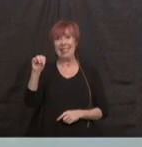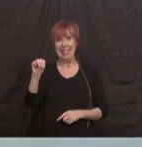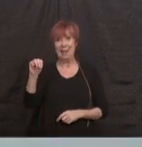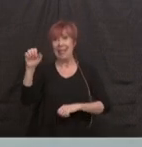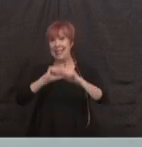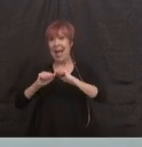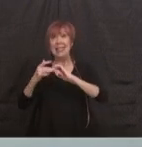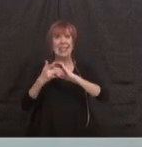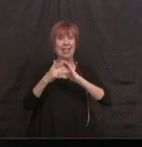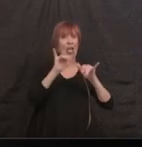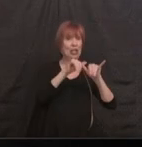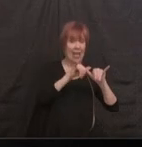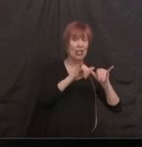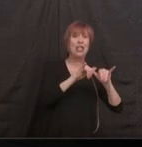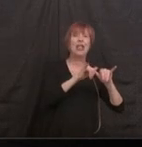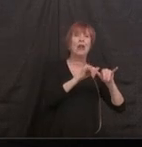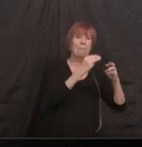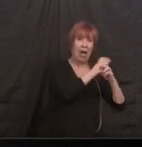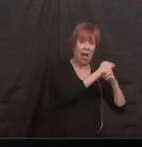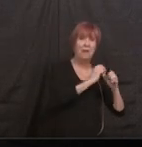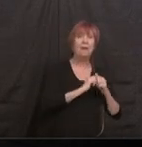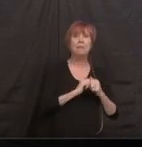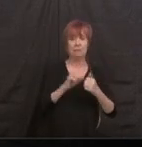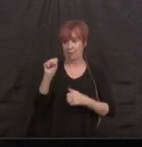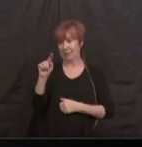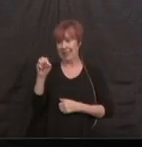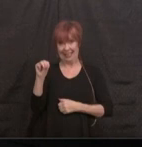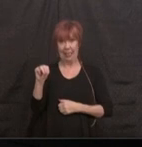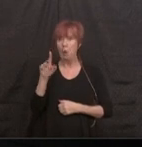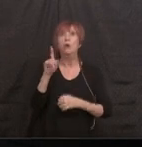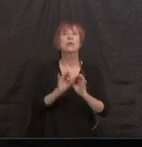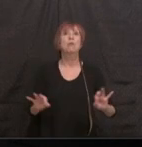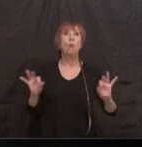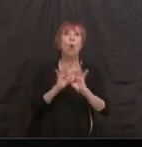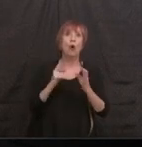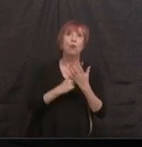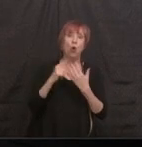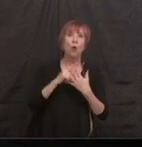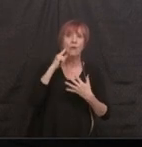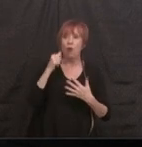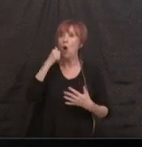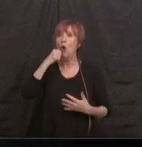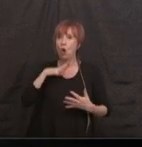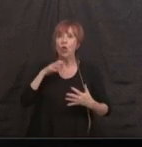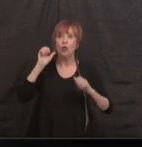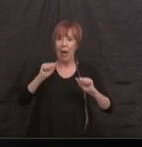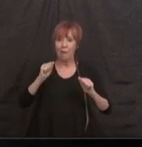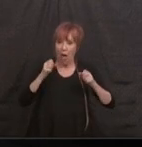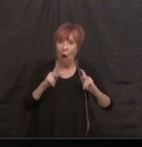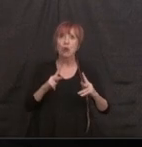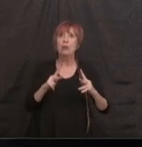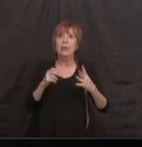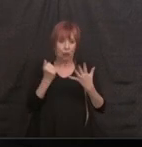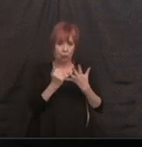technology, engineering, arts, math. Those are key programs to move forward in the world, making sure that